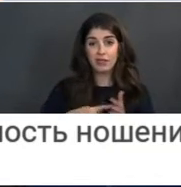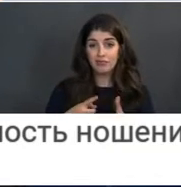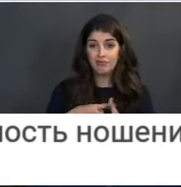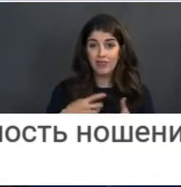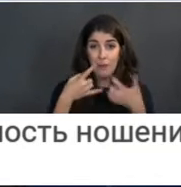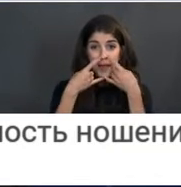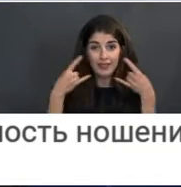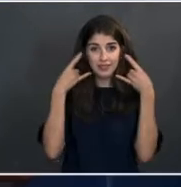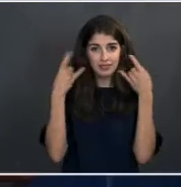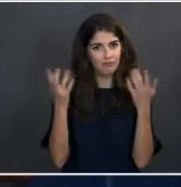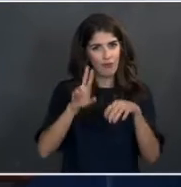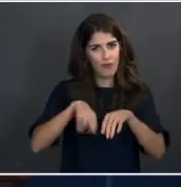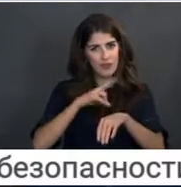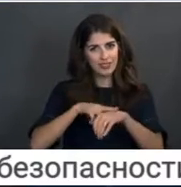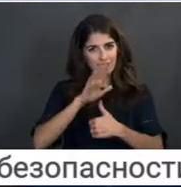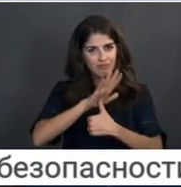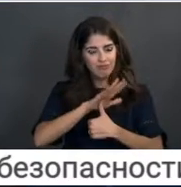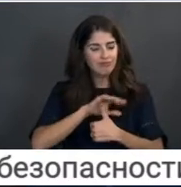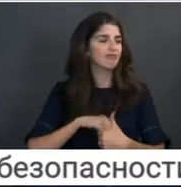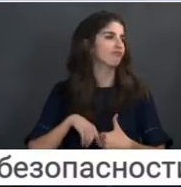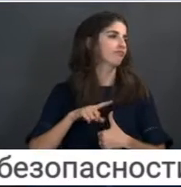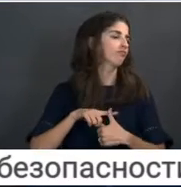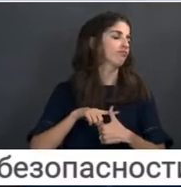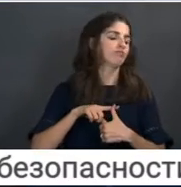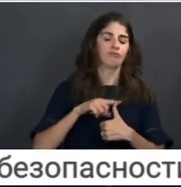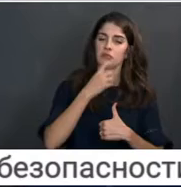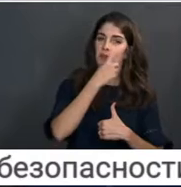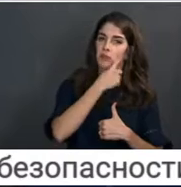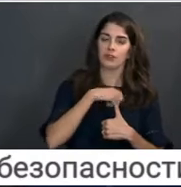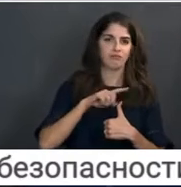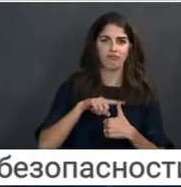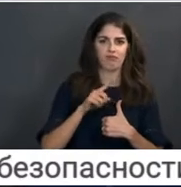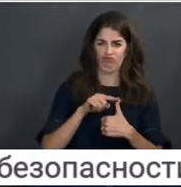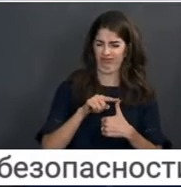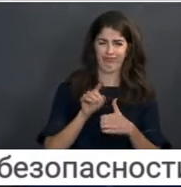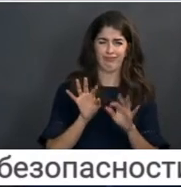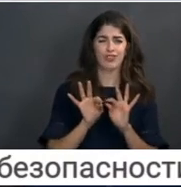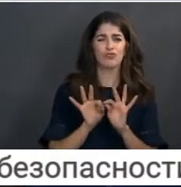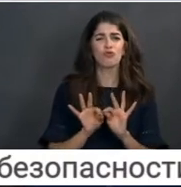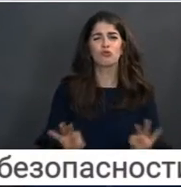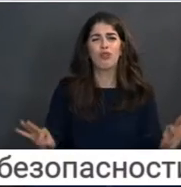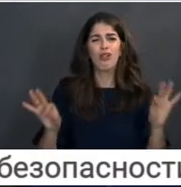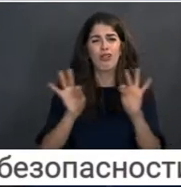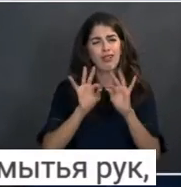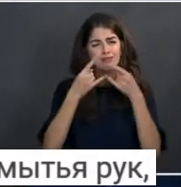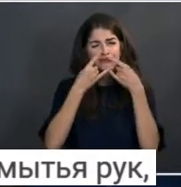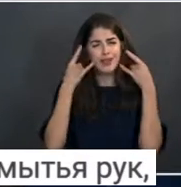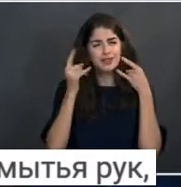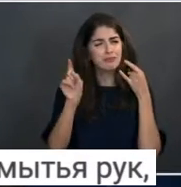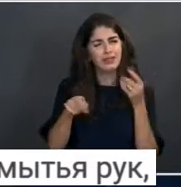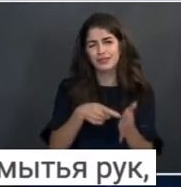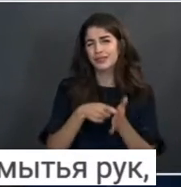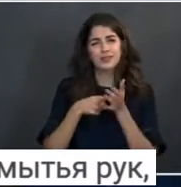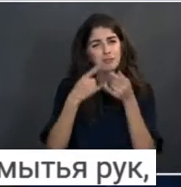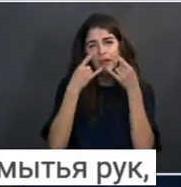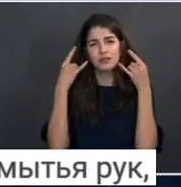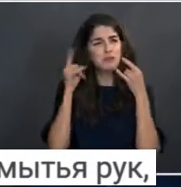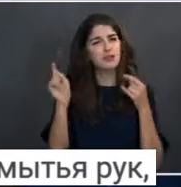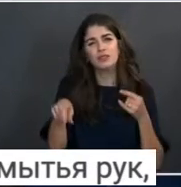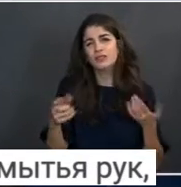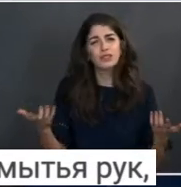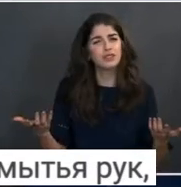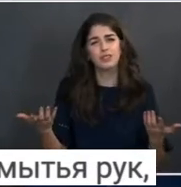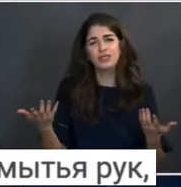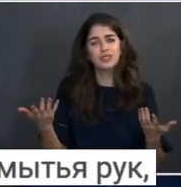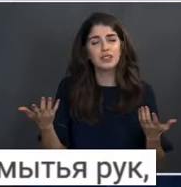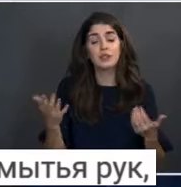wearing, of course, and how vital that is to keeping us safe. It also includes the